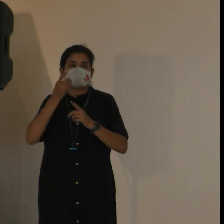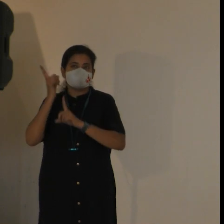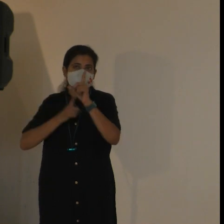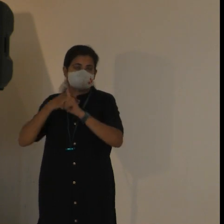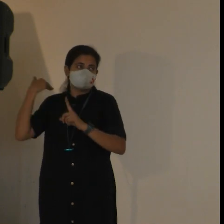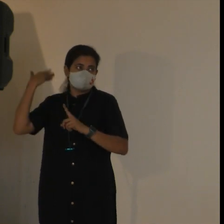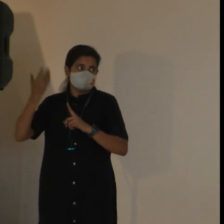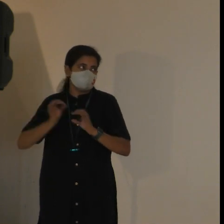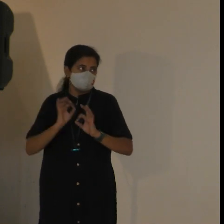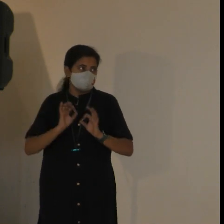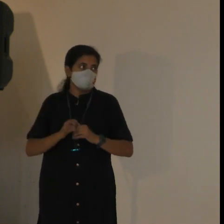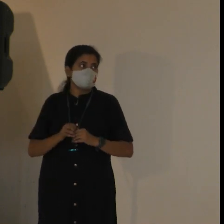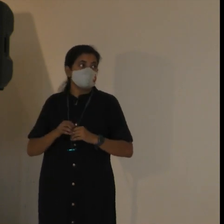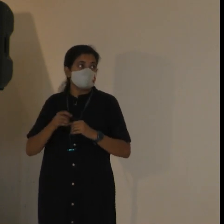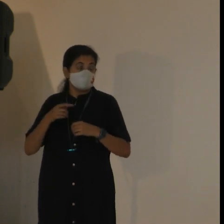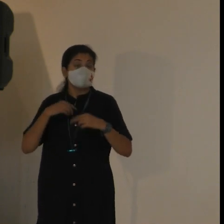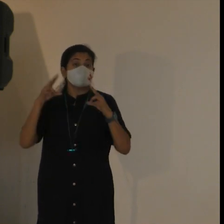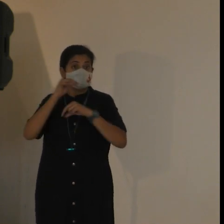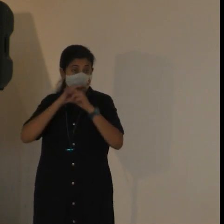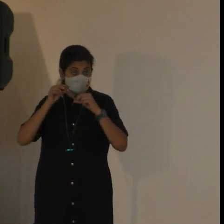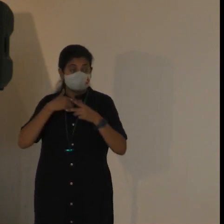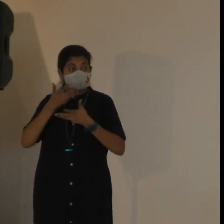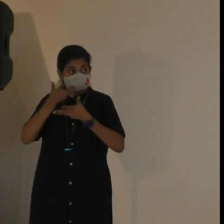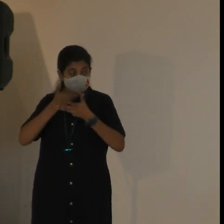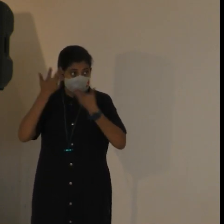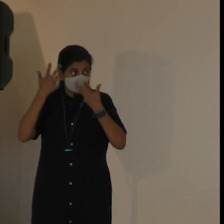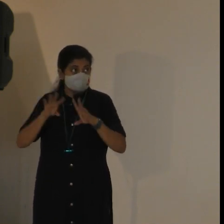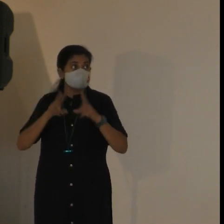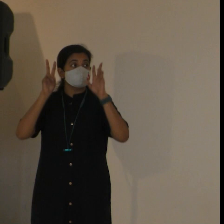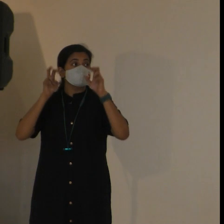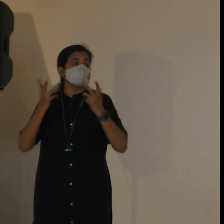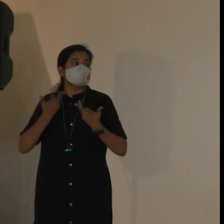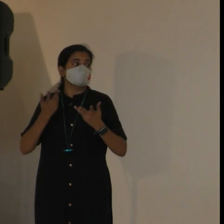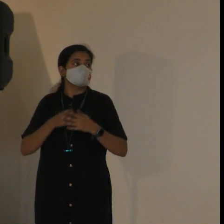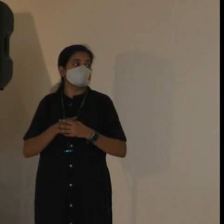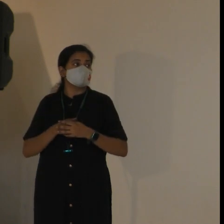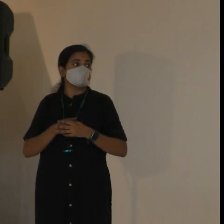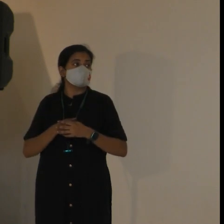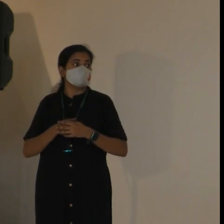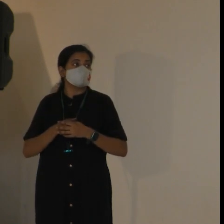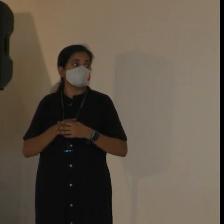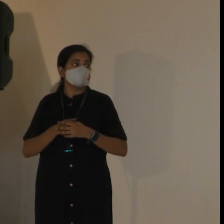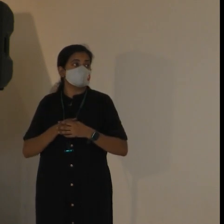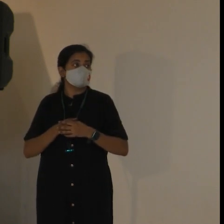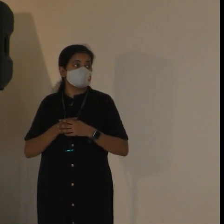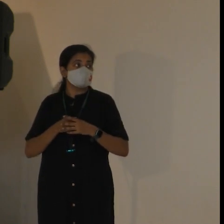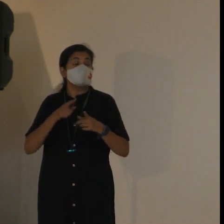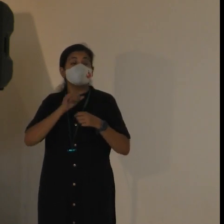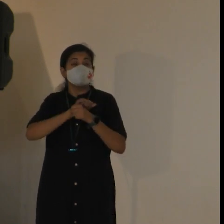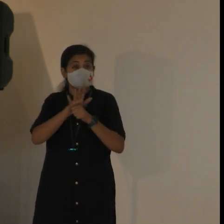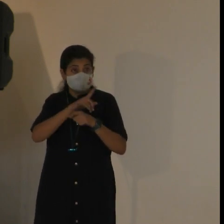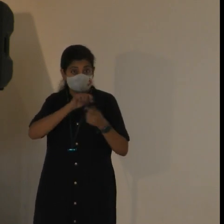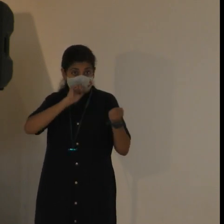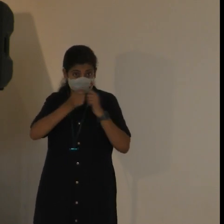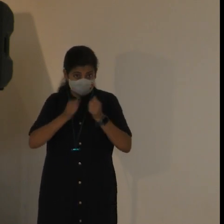years. We spoke to each other a lot about, first, what did the pandemic change,